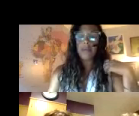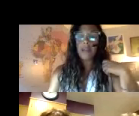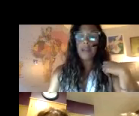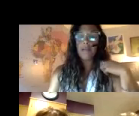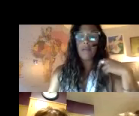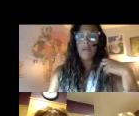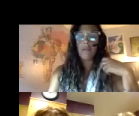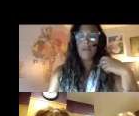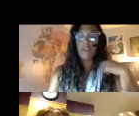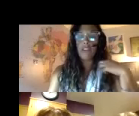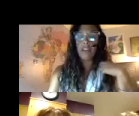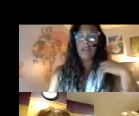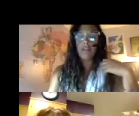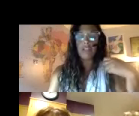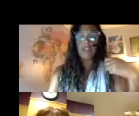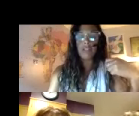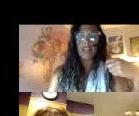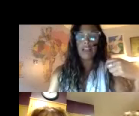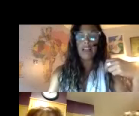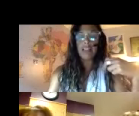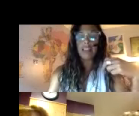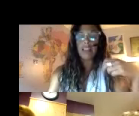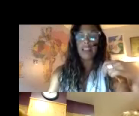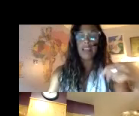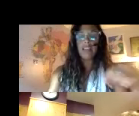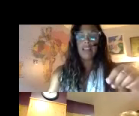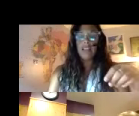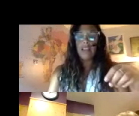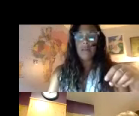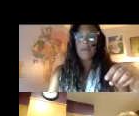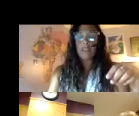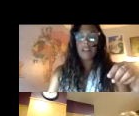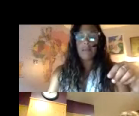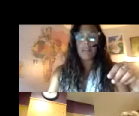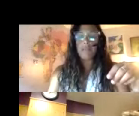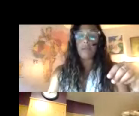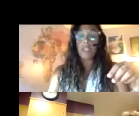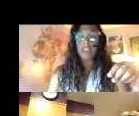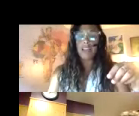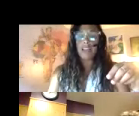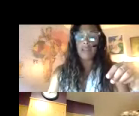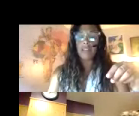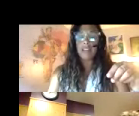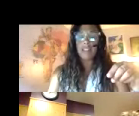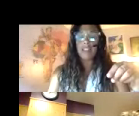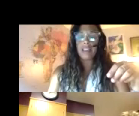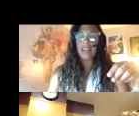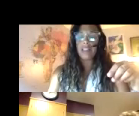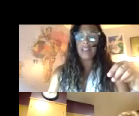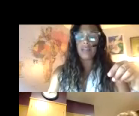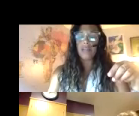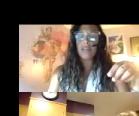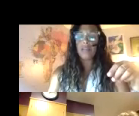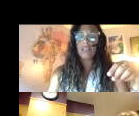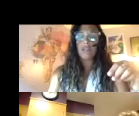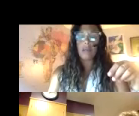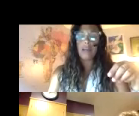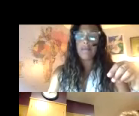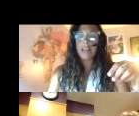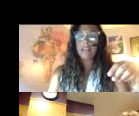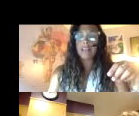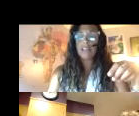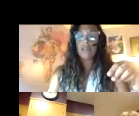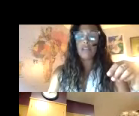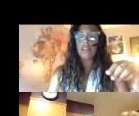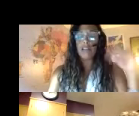taken. And we'll also mention the storm surge, which would be really sort of